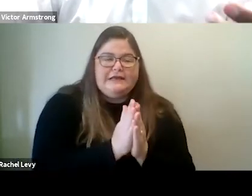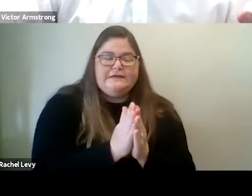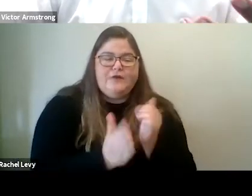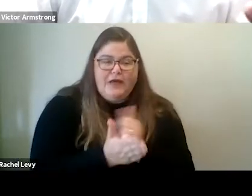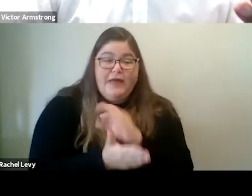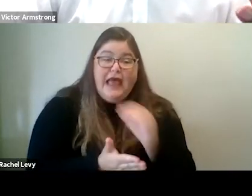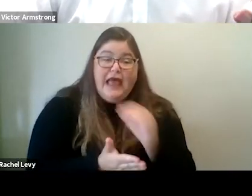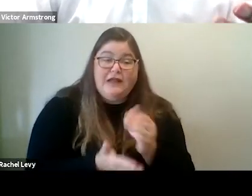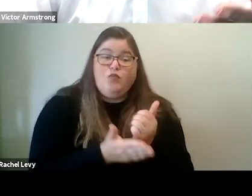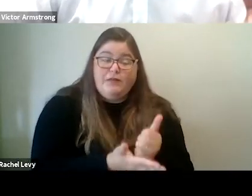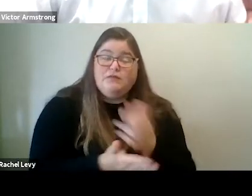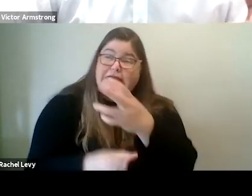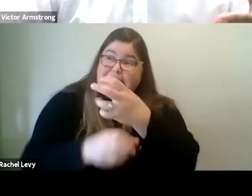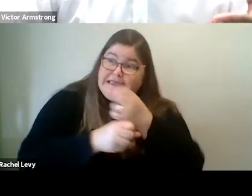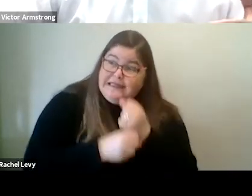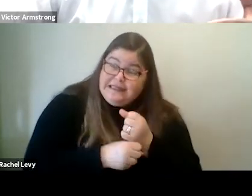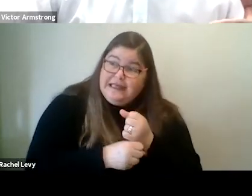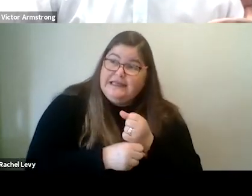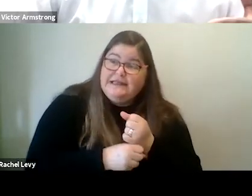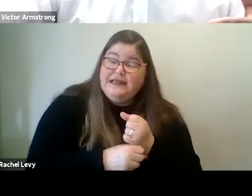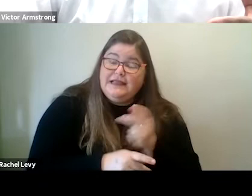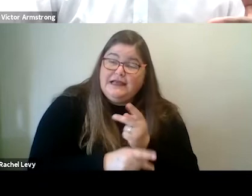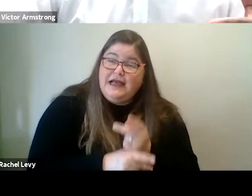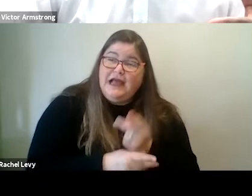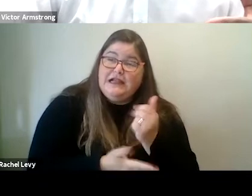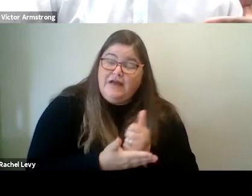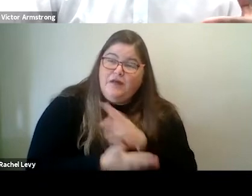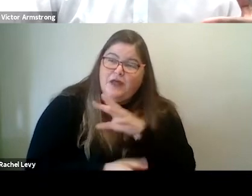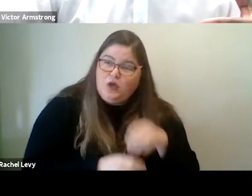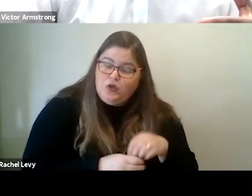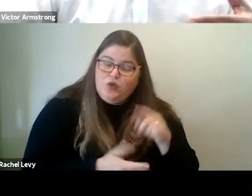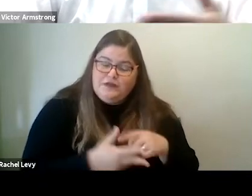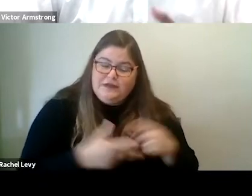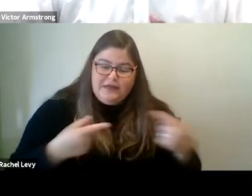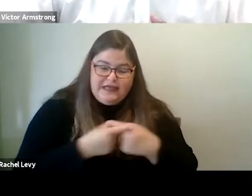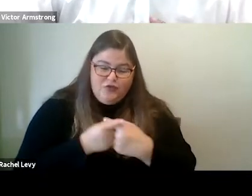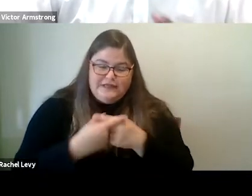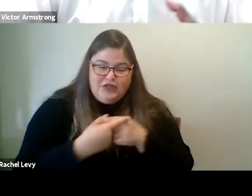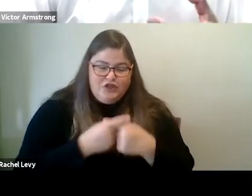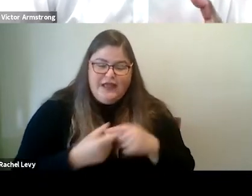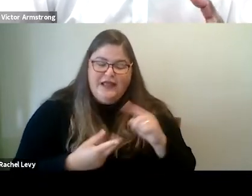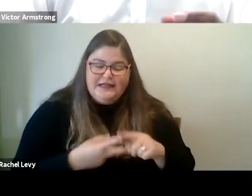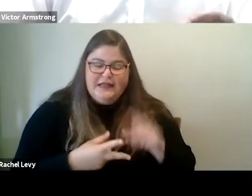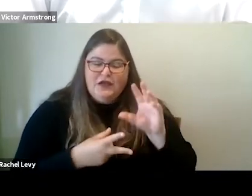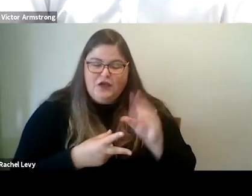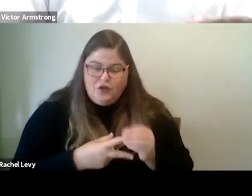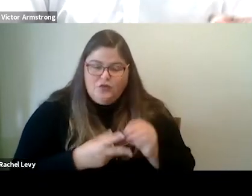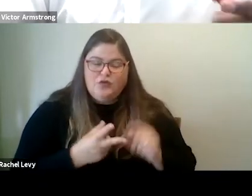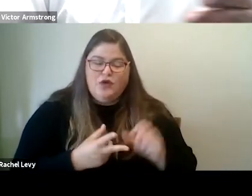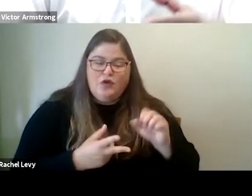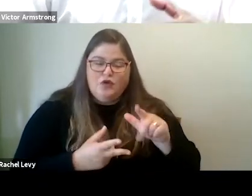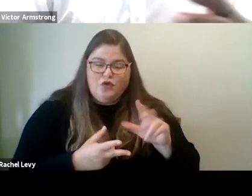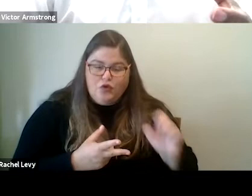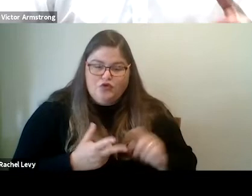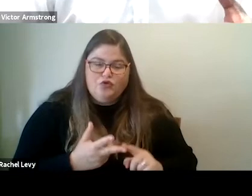for the intersectionality of race, ethnicity, culture, and sexual identity. Systemic racism and bias,